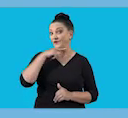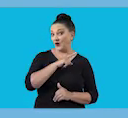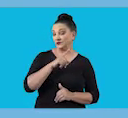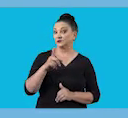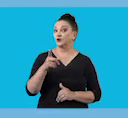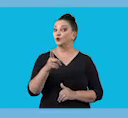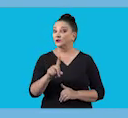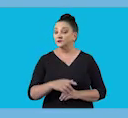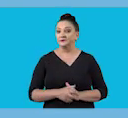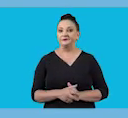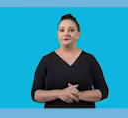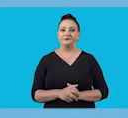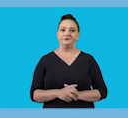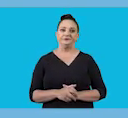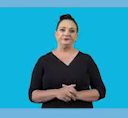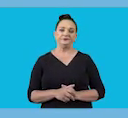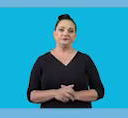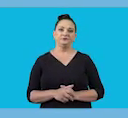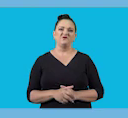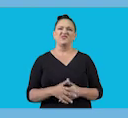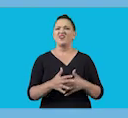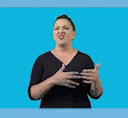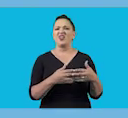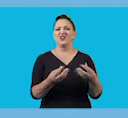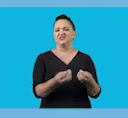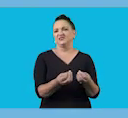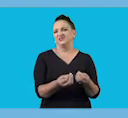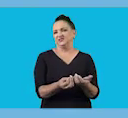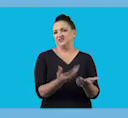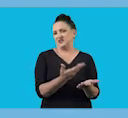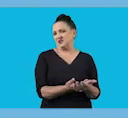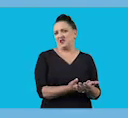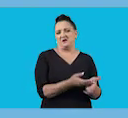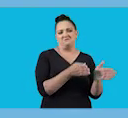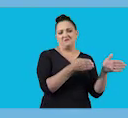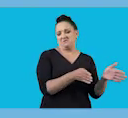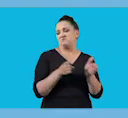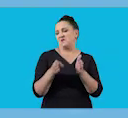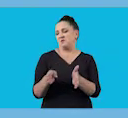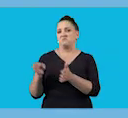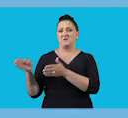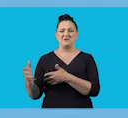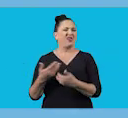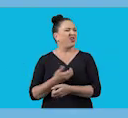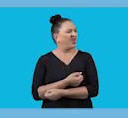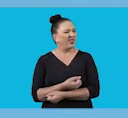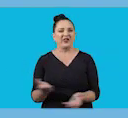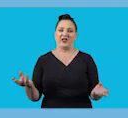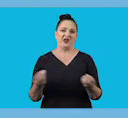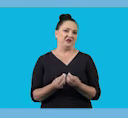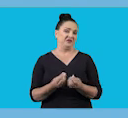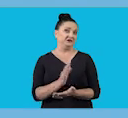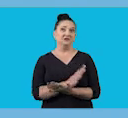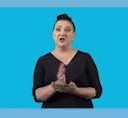Is it true or false? Are the following phrases true or false? Any substance can exist in 3 states of matter. That means